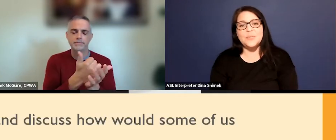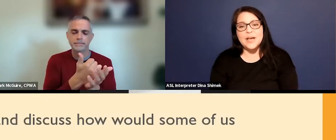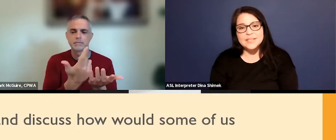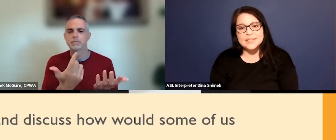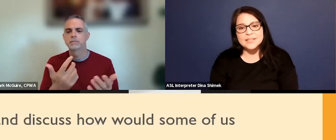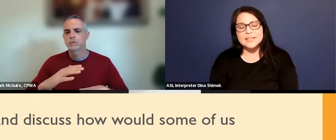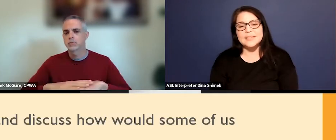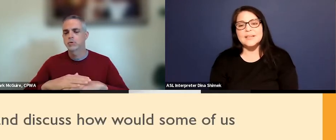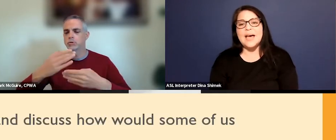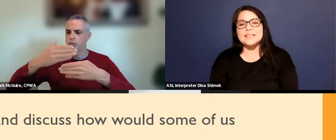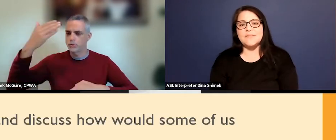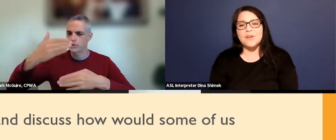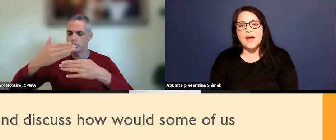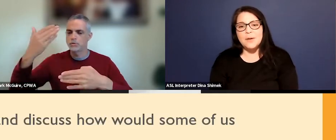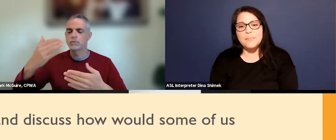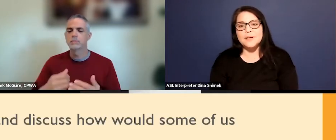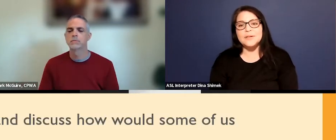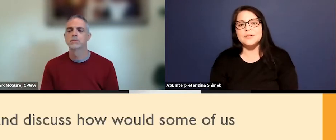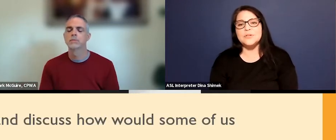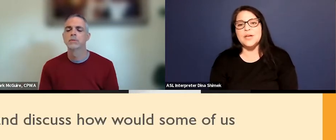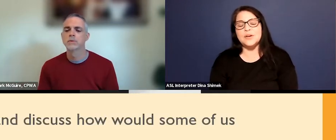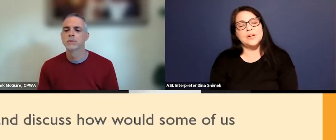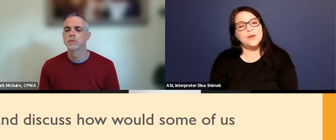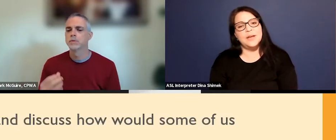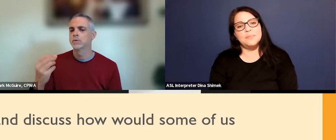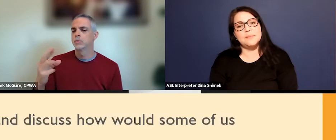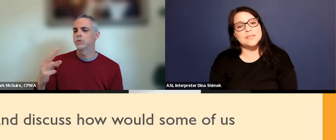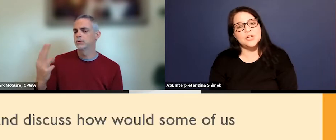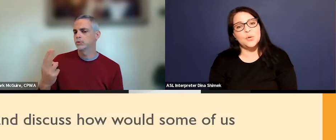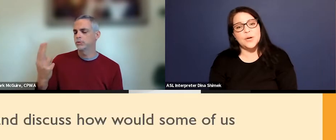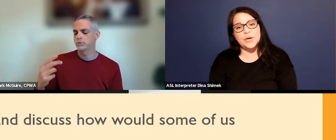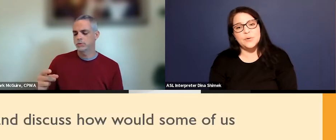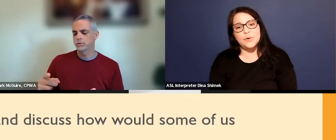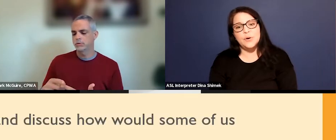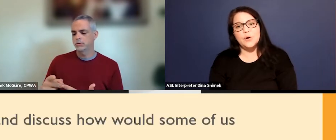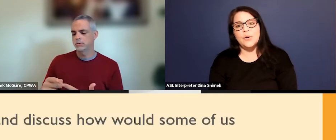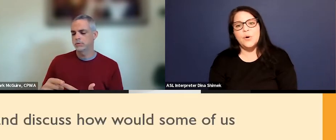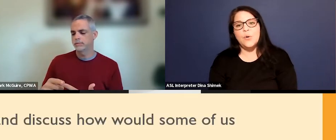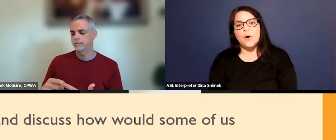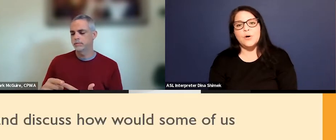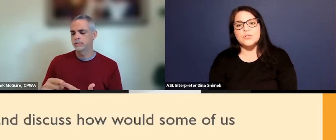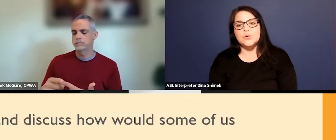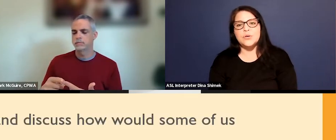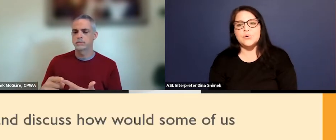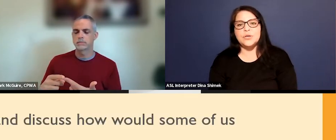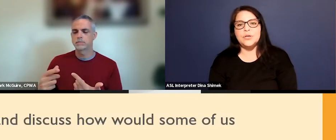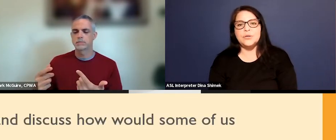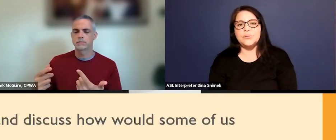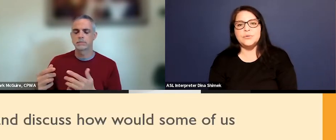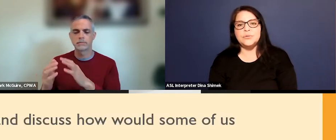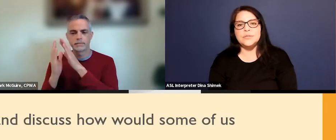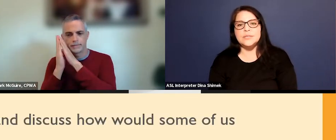an SOS, asking for help. So yeah, you can go ahead and put that message on a window. Or also you